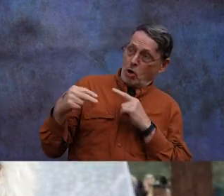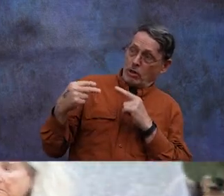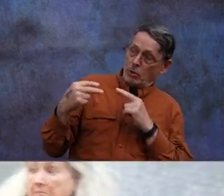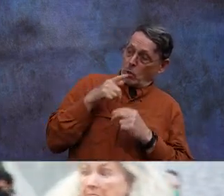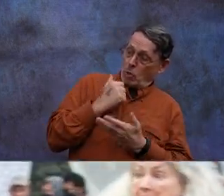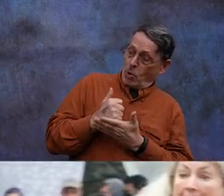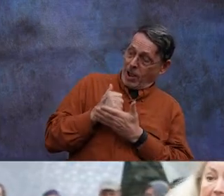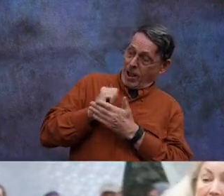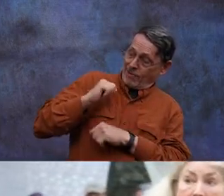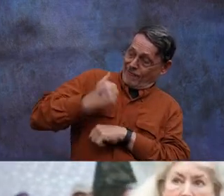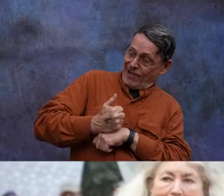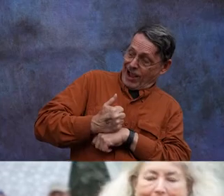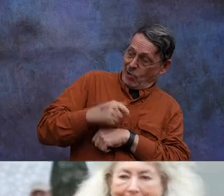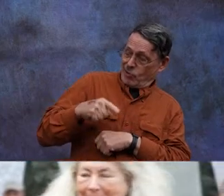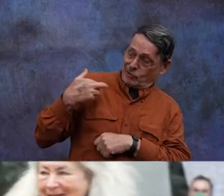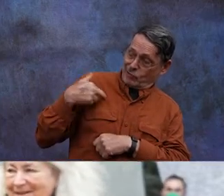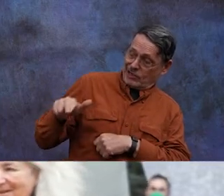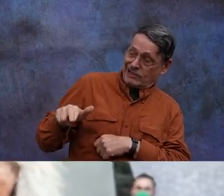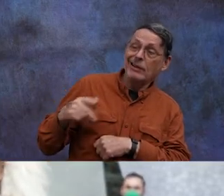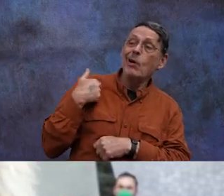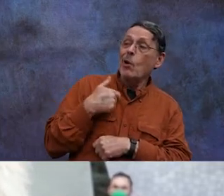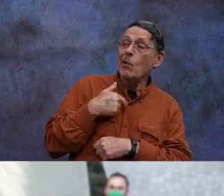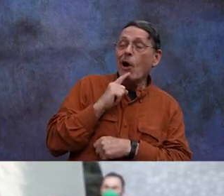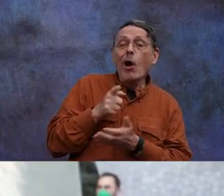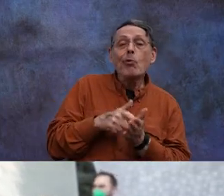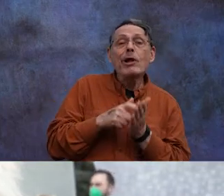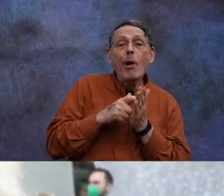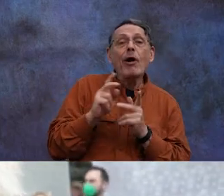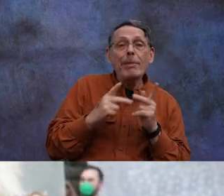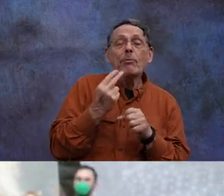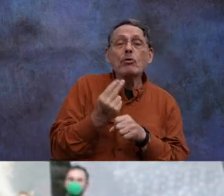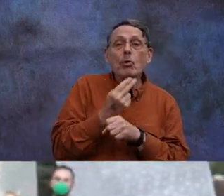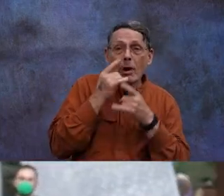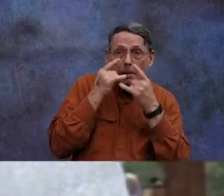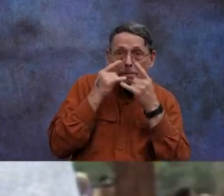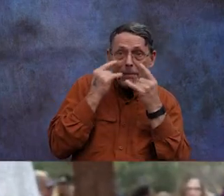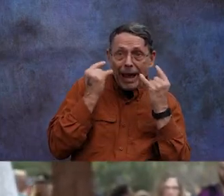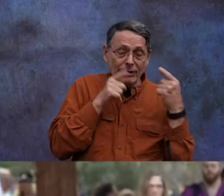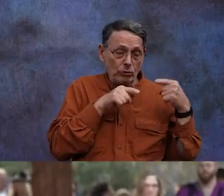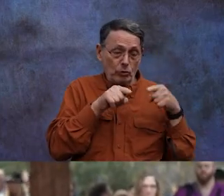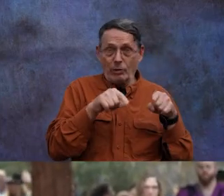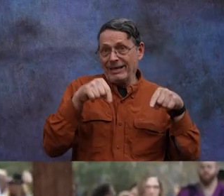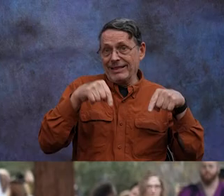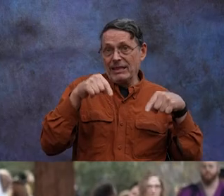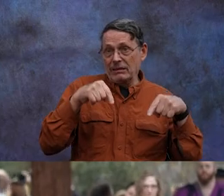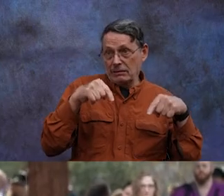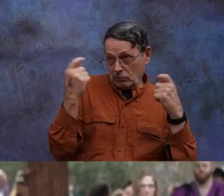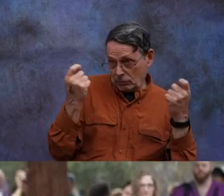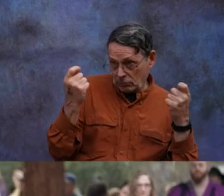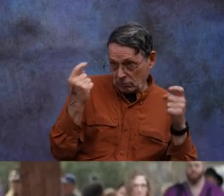helped found this religion, we are requiring people to wear masks during this ritual. Am I